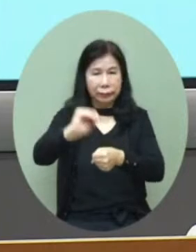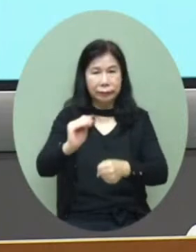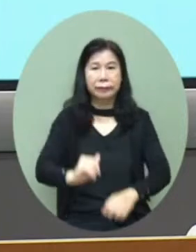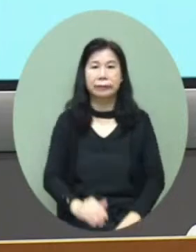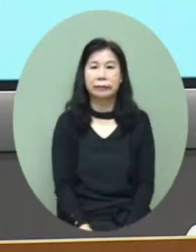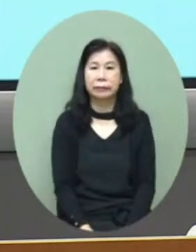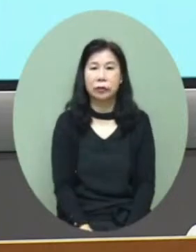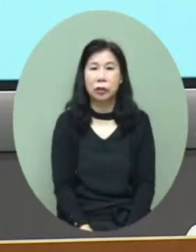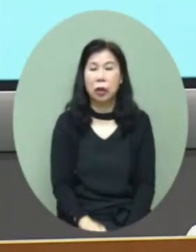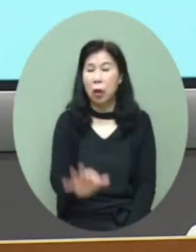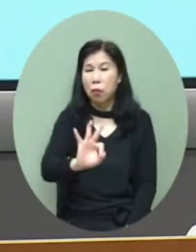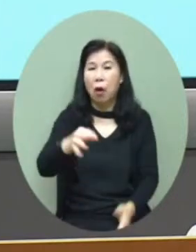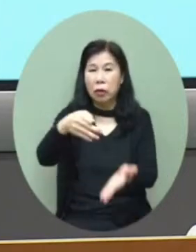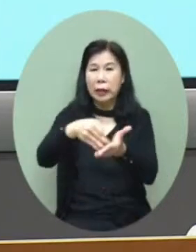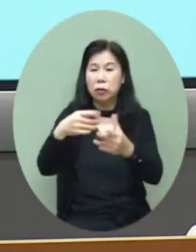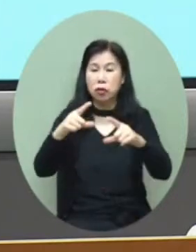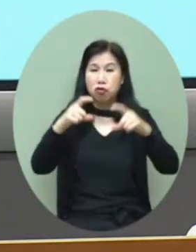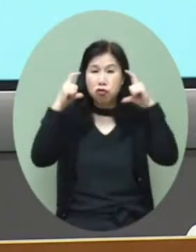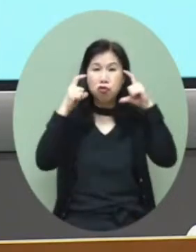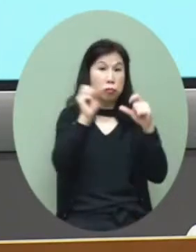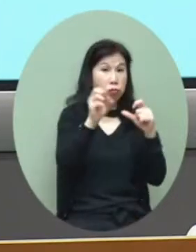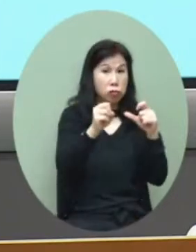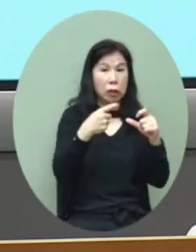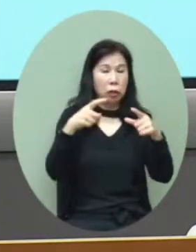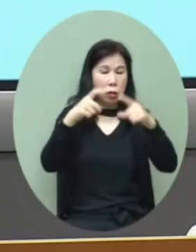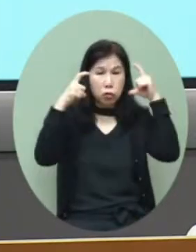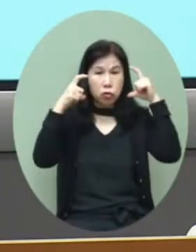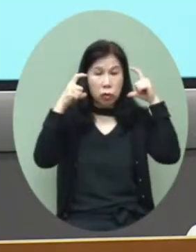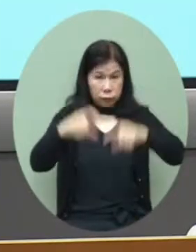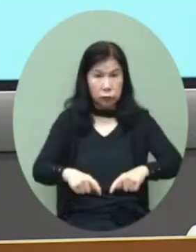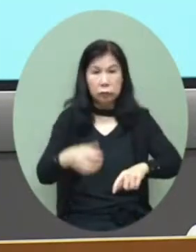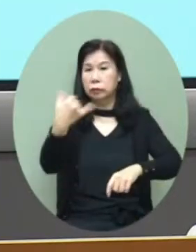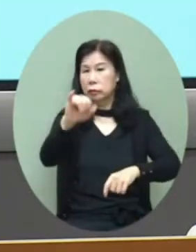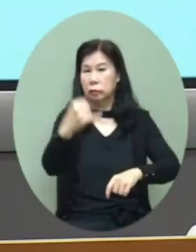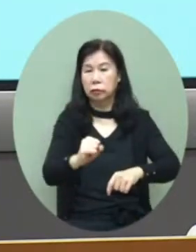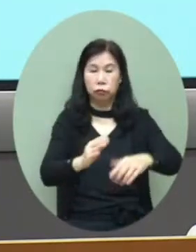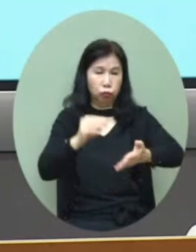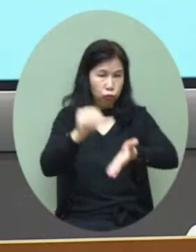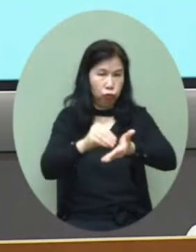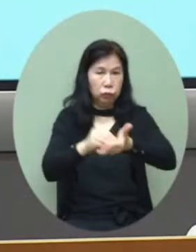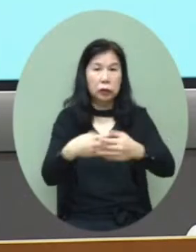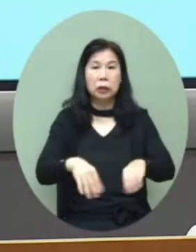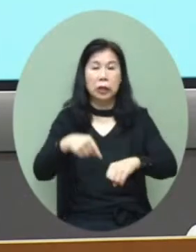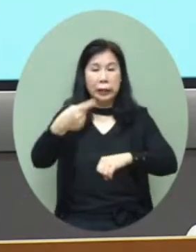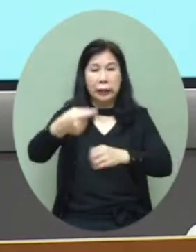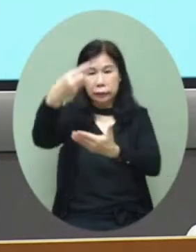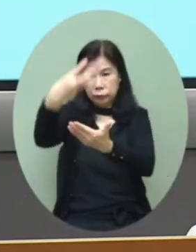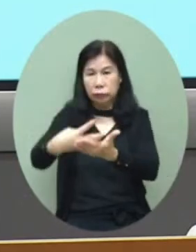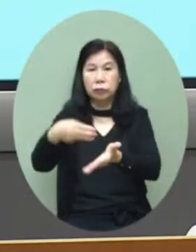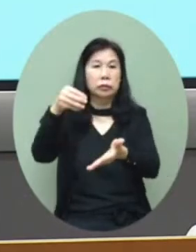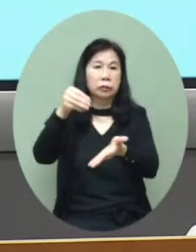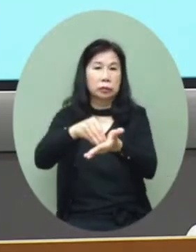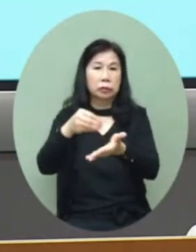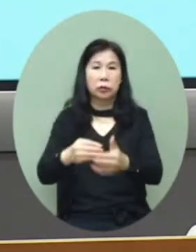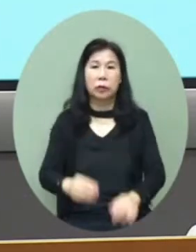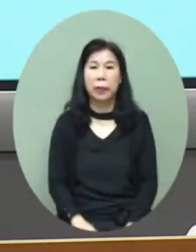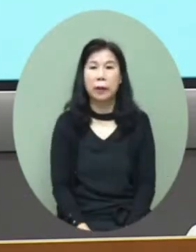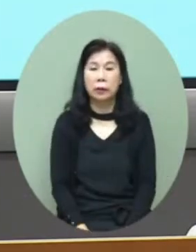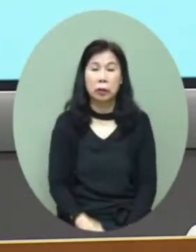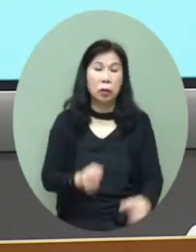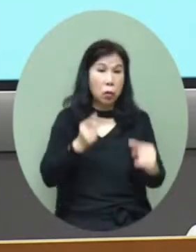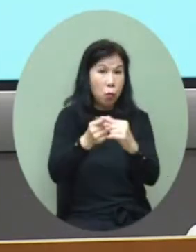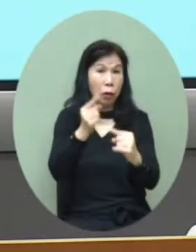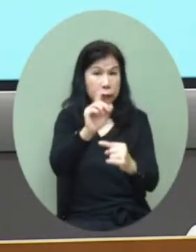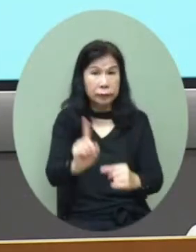mask-off activities and the other conditions which I have mentioned. The main purpose is, while